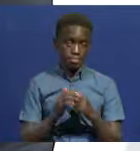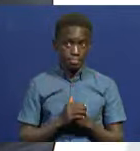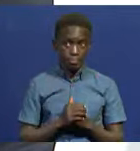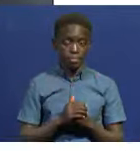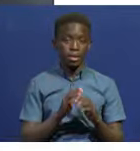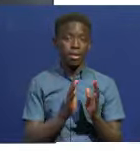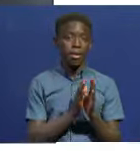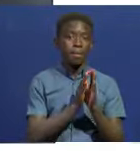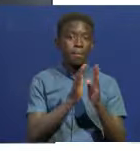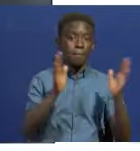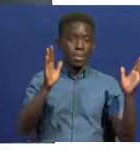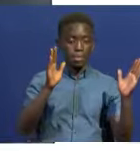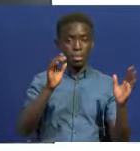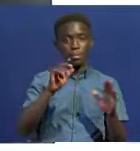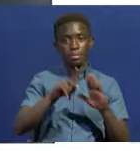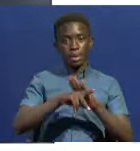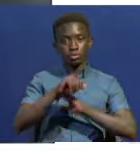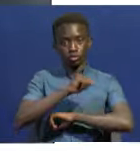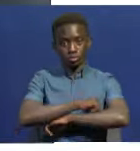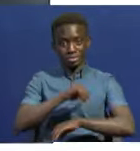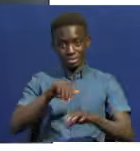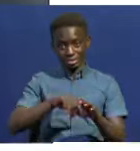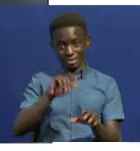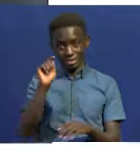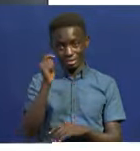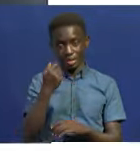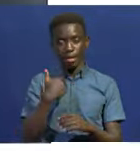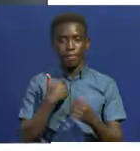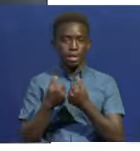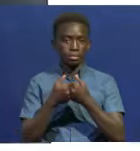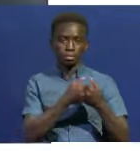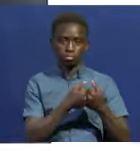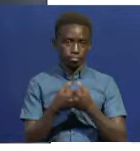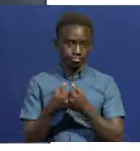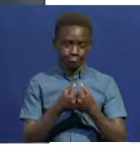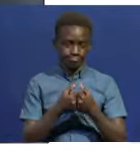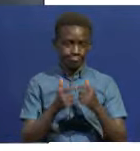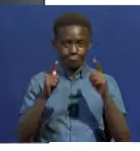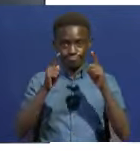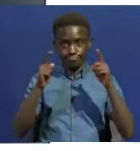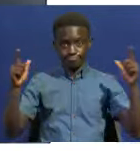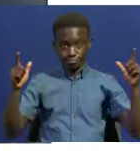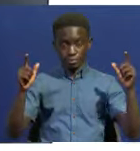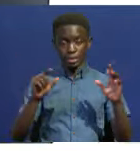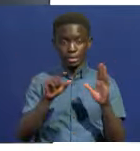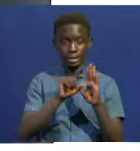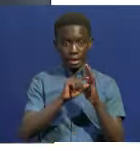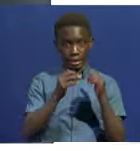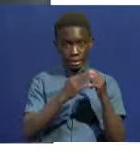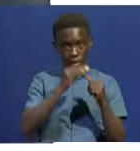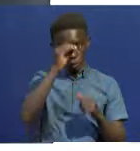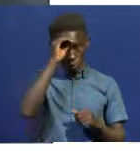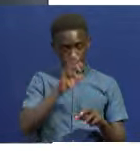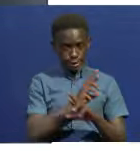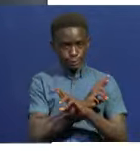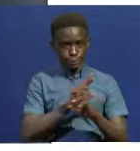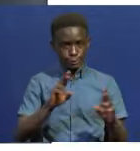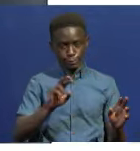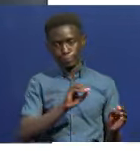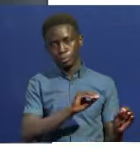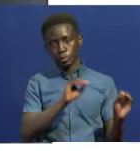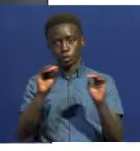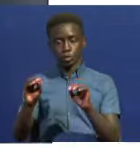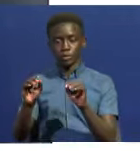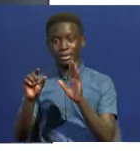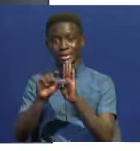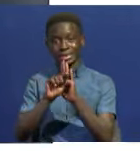Public primary schools across Kenya are grappling with significant challenges as grade 8 students prepare to transition to grade 9 in